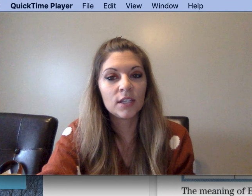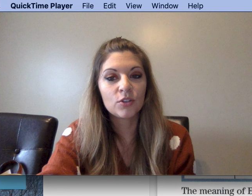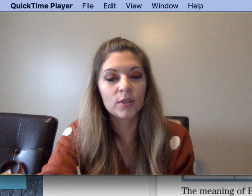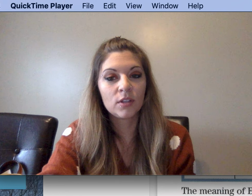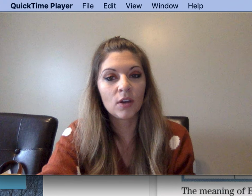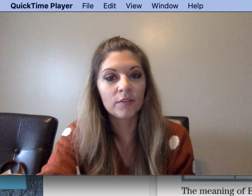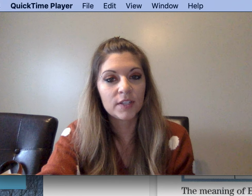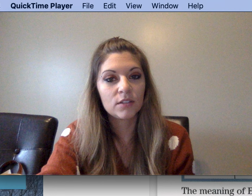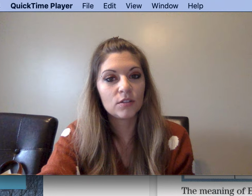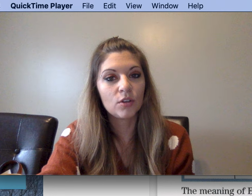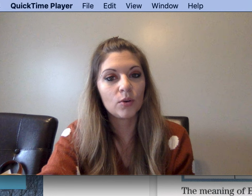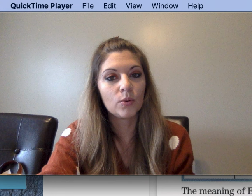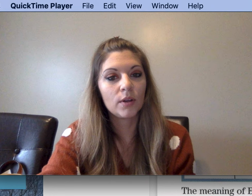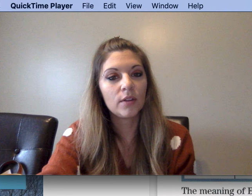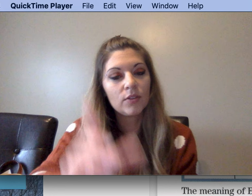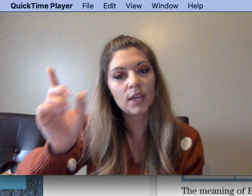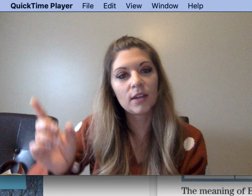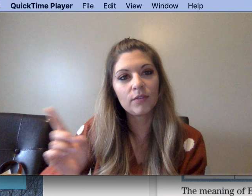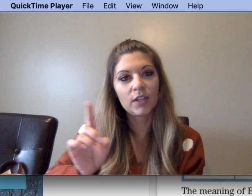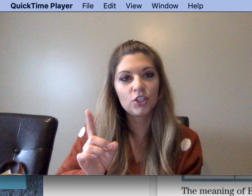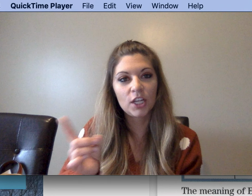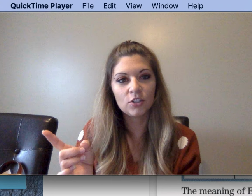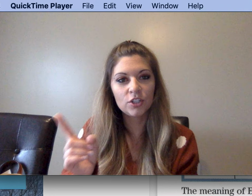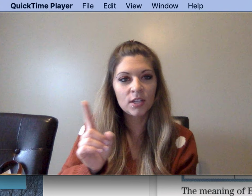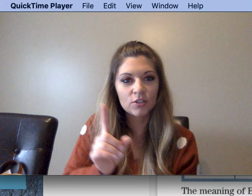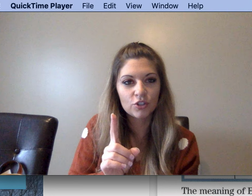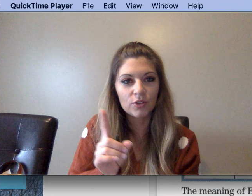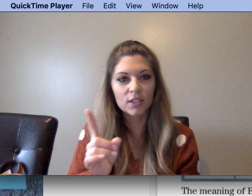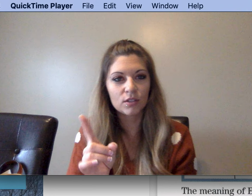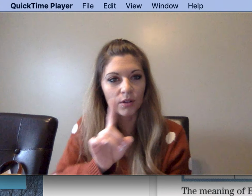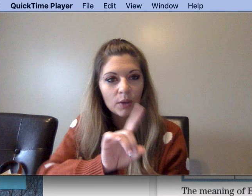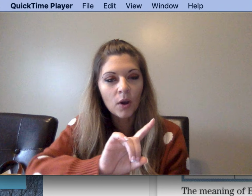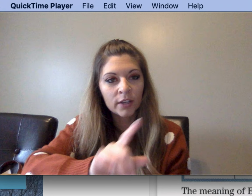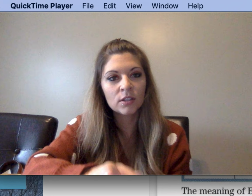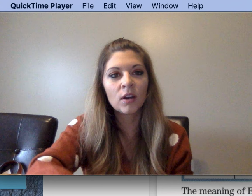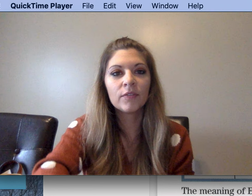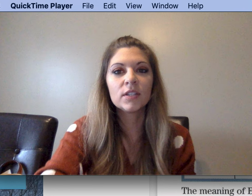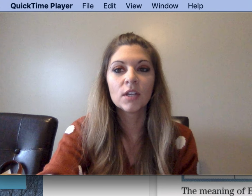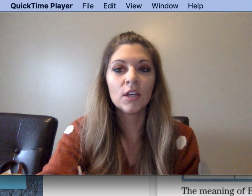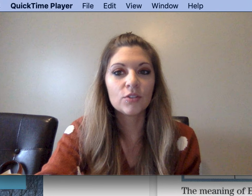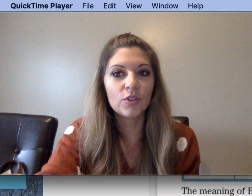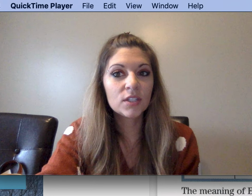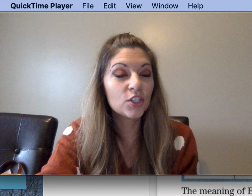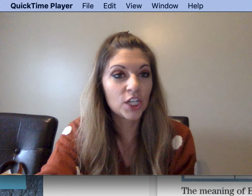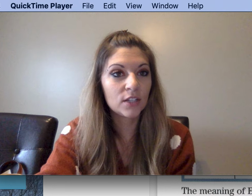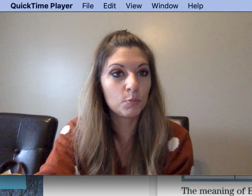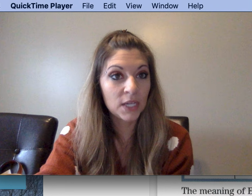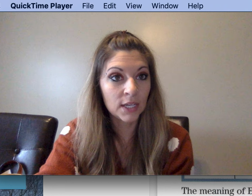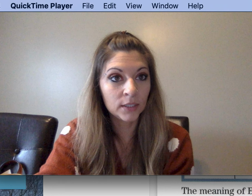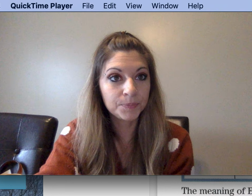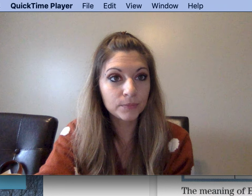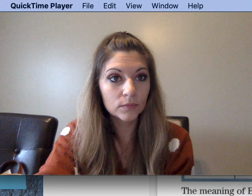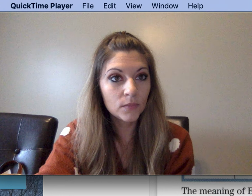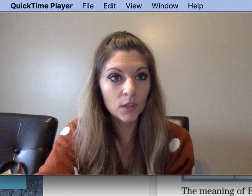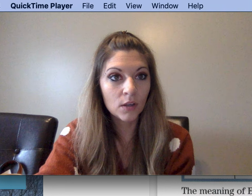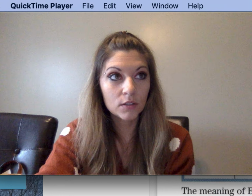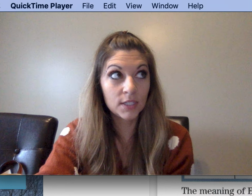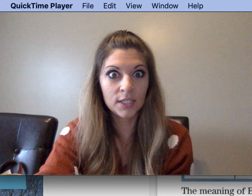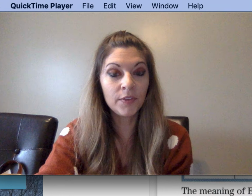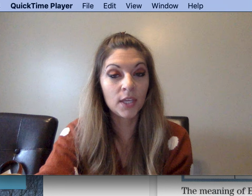is he is going to the office. So they kind of like changed it to show they slowly walking to the office. So this could change meaning